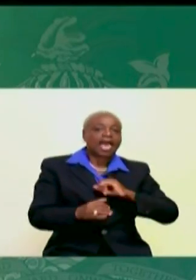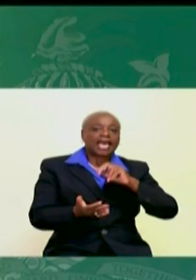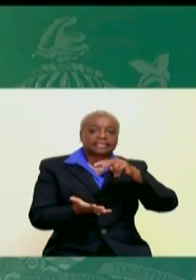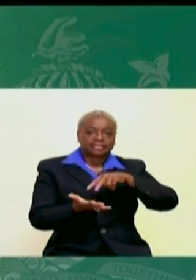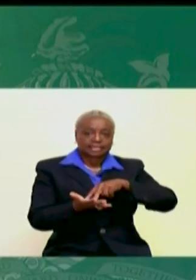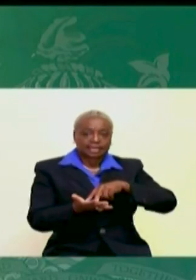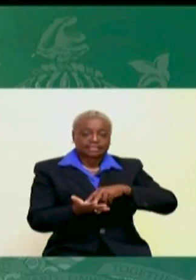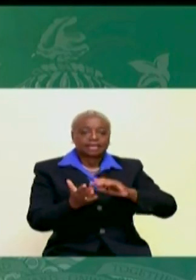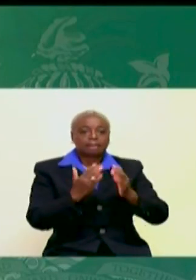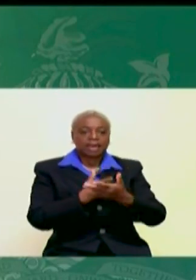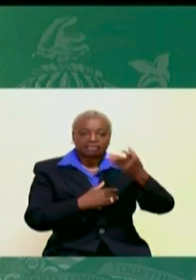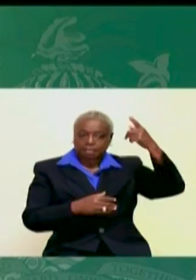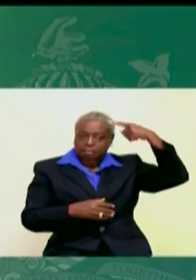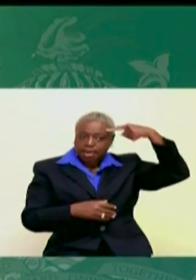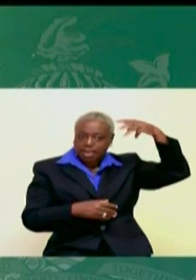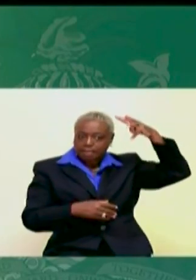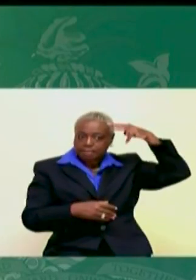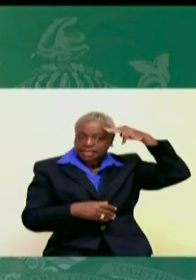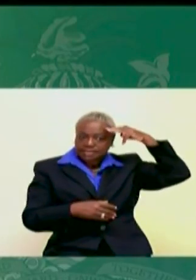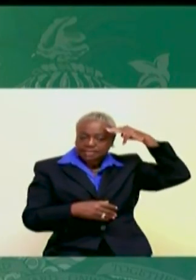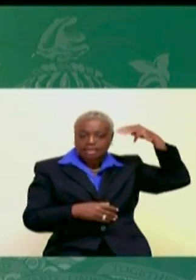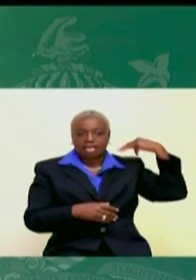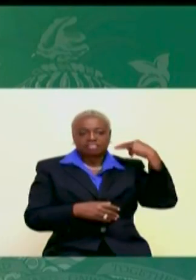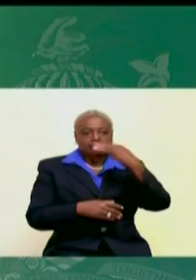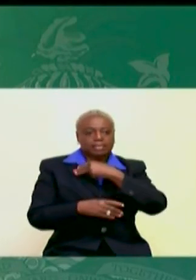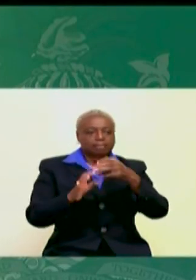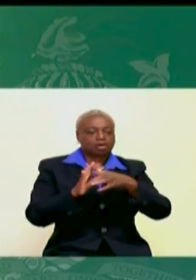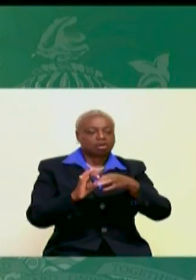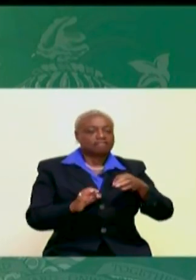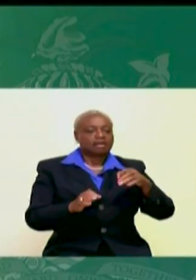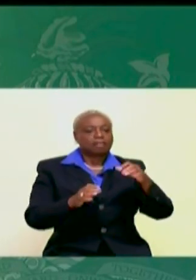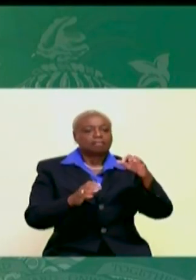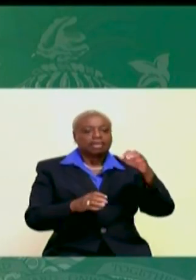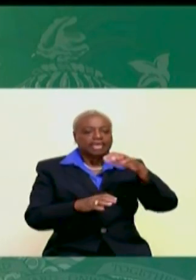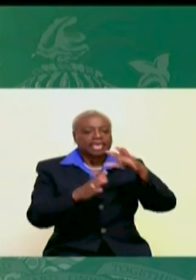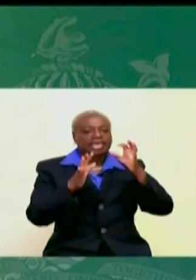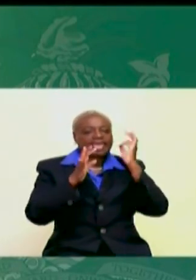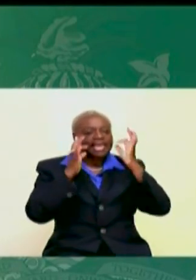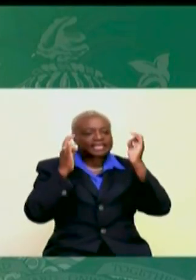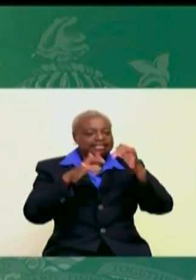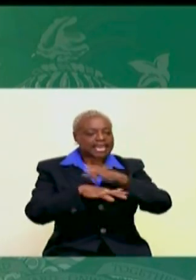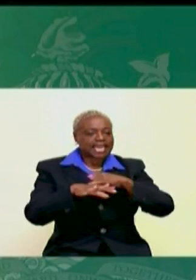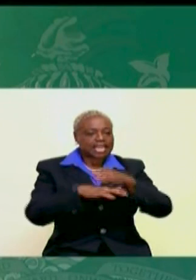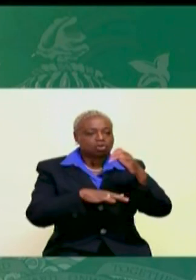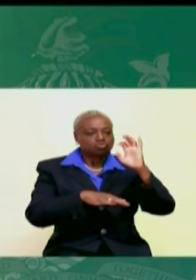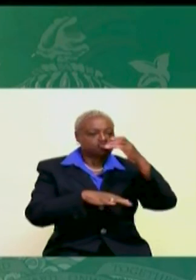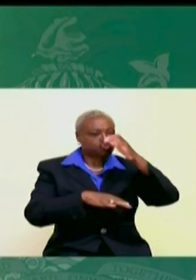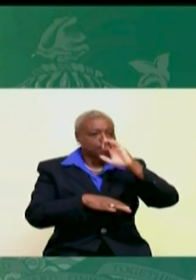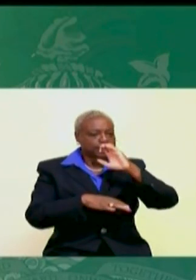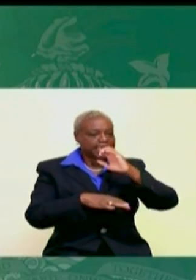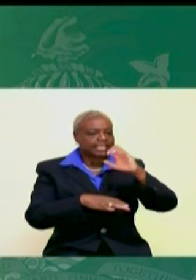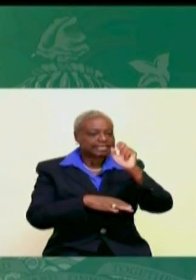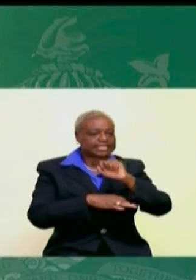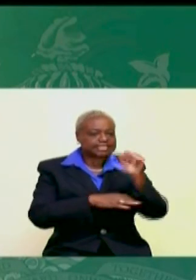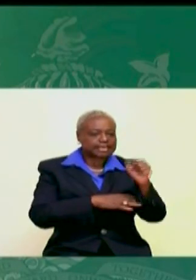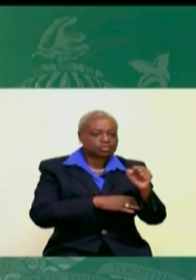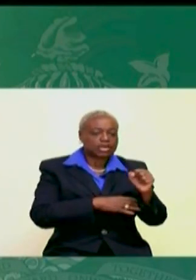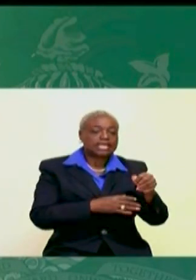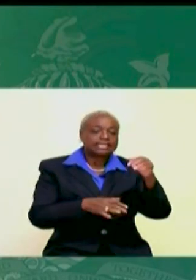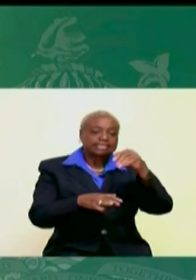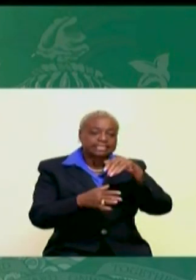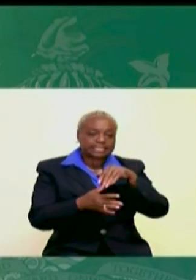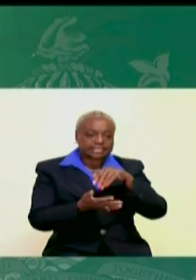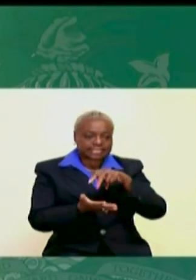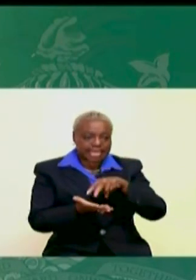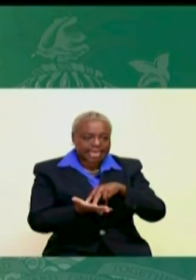Prime Minister, the member for Cat Island, Rumkins, and Salvador, and the position he took. stand by his position, Madam Speaker,